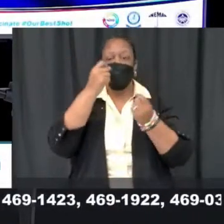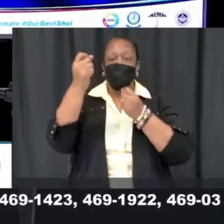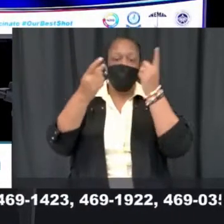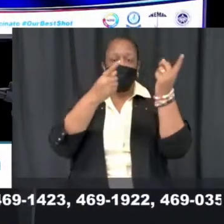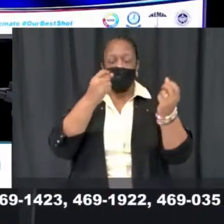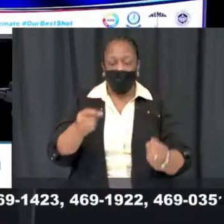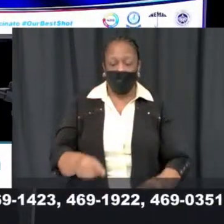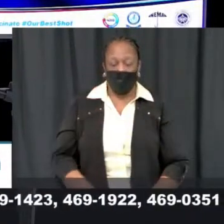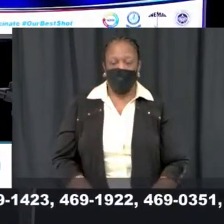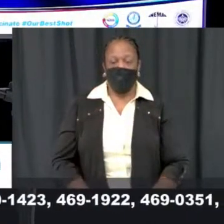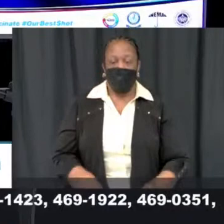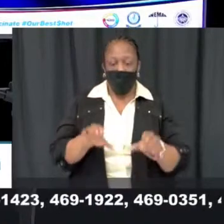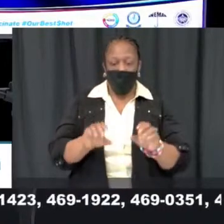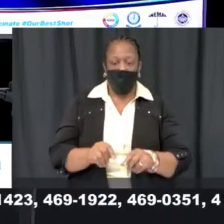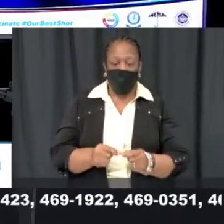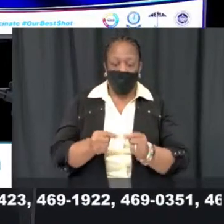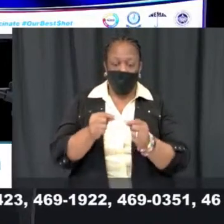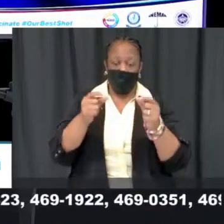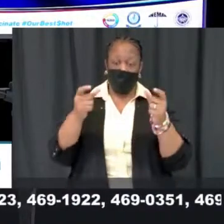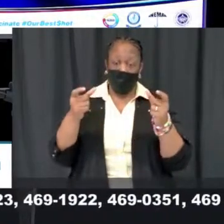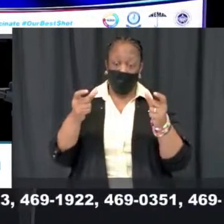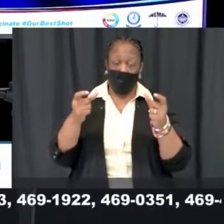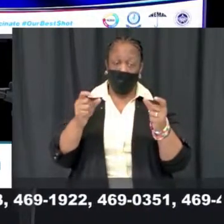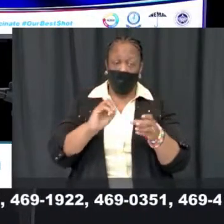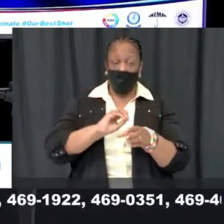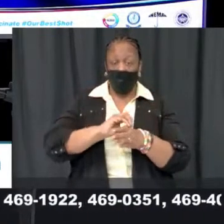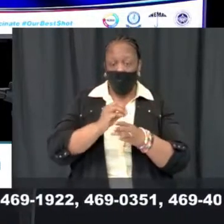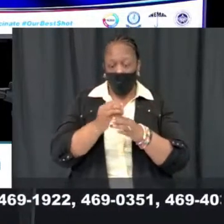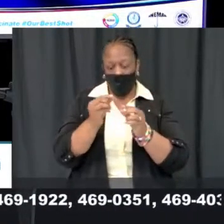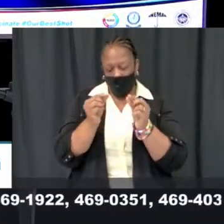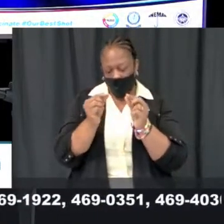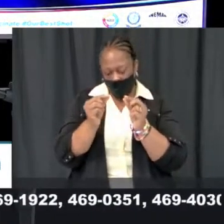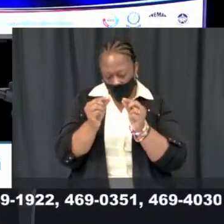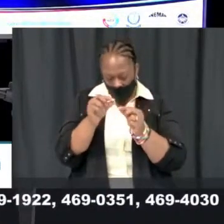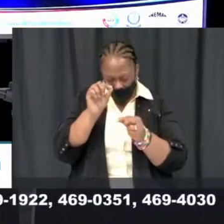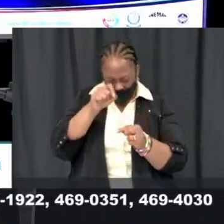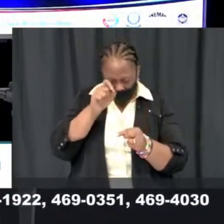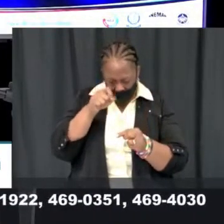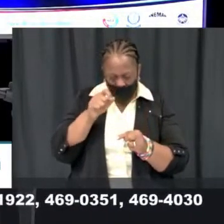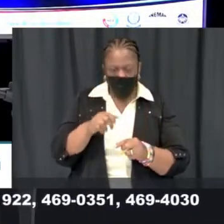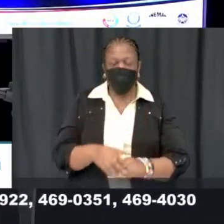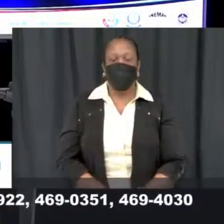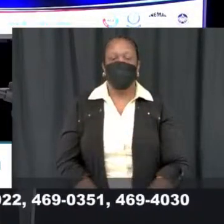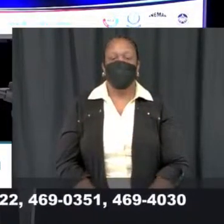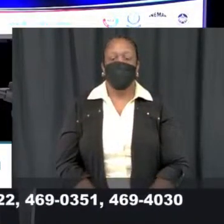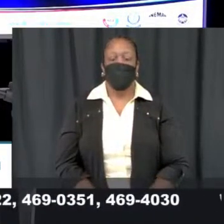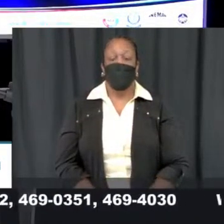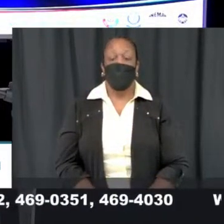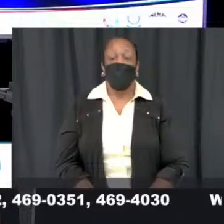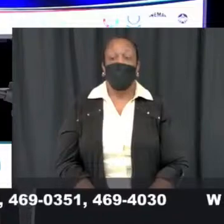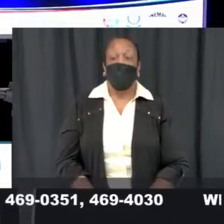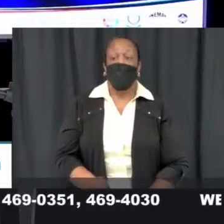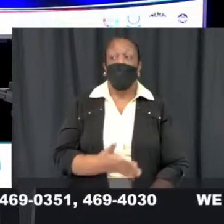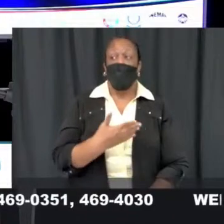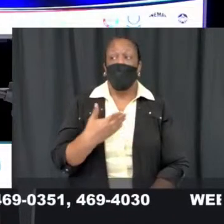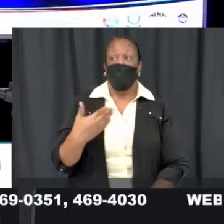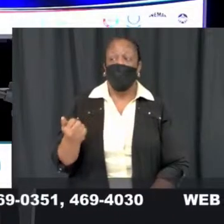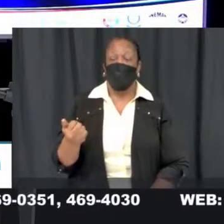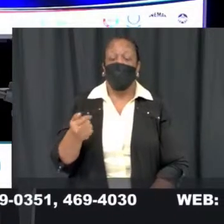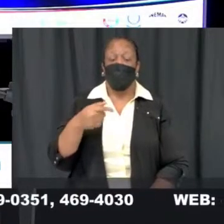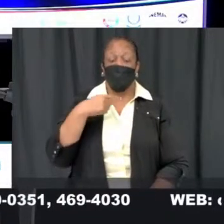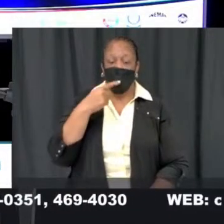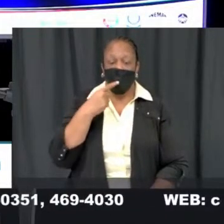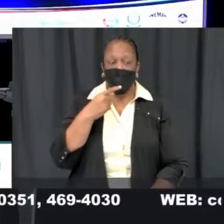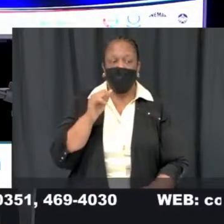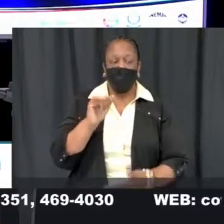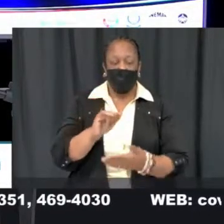respiratory droplets to smaller aerosols. Current evidence suggests that the virus spreads mainly